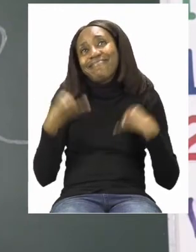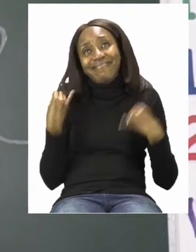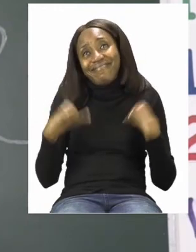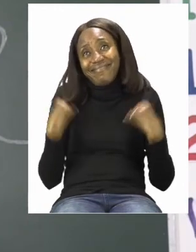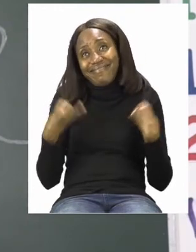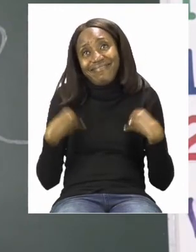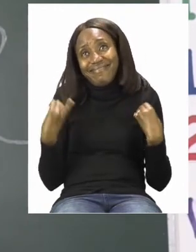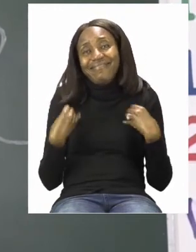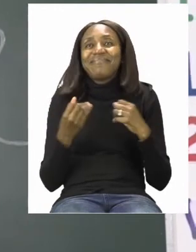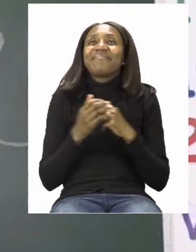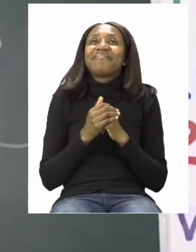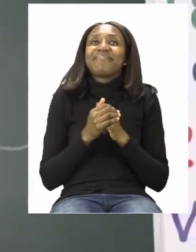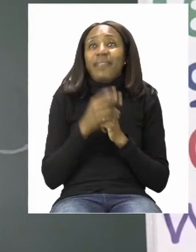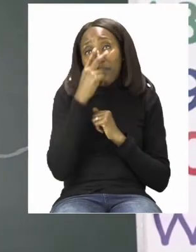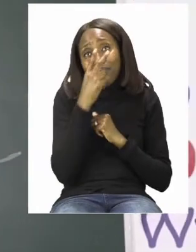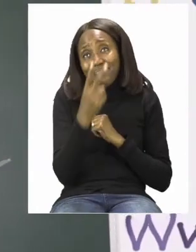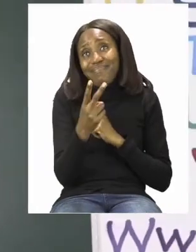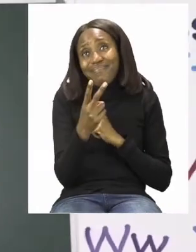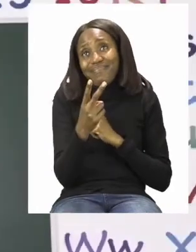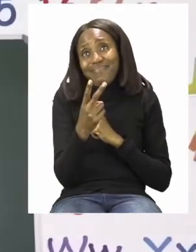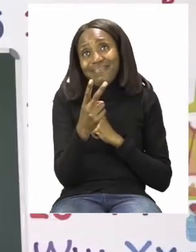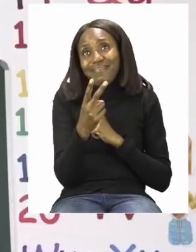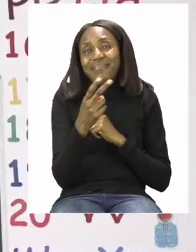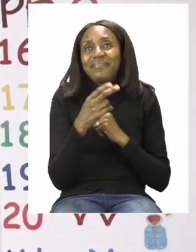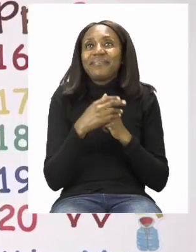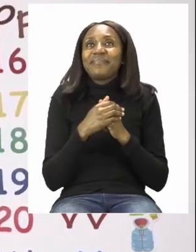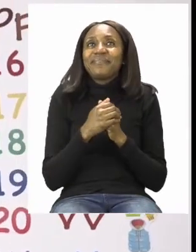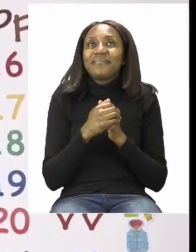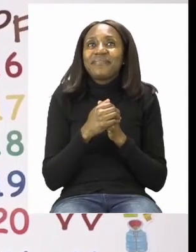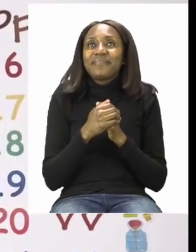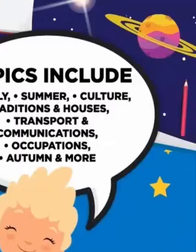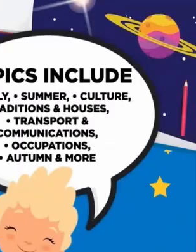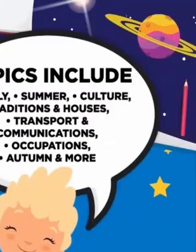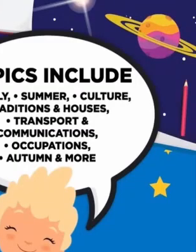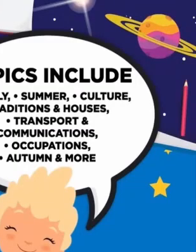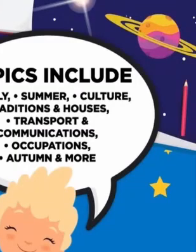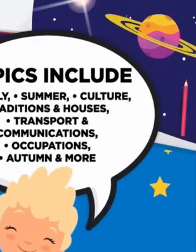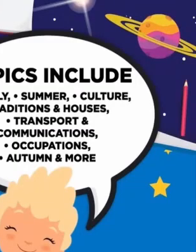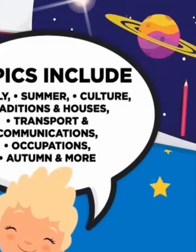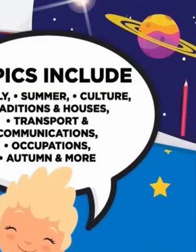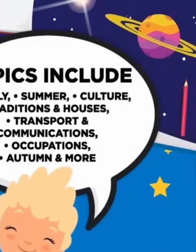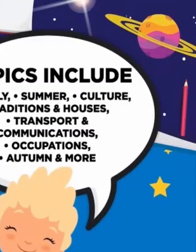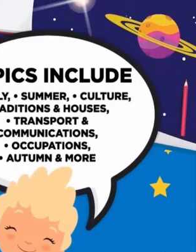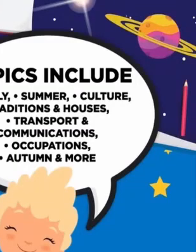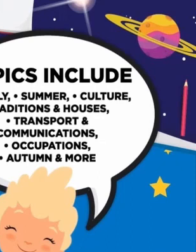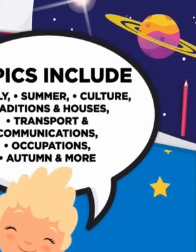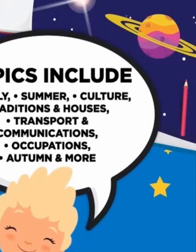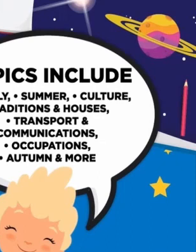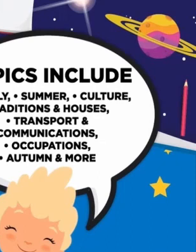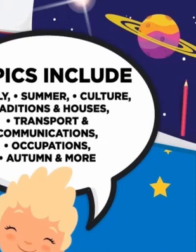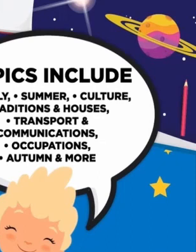exercises, boys and girls, and I'll see you soon after the advert break. Do you have children in the age range